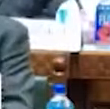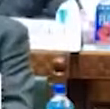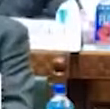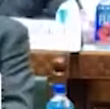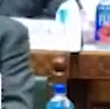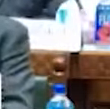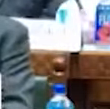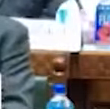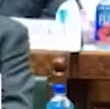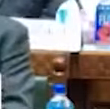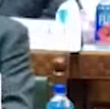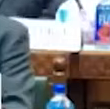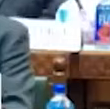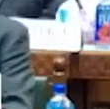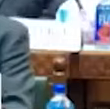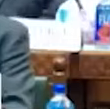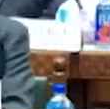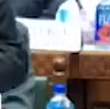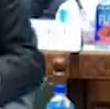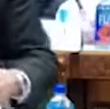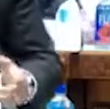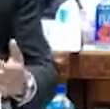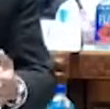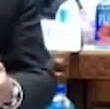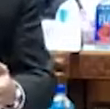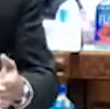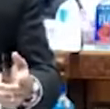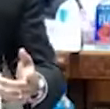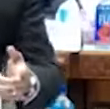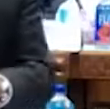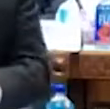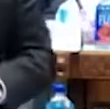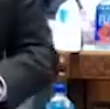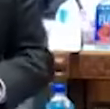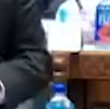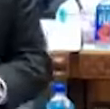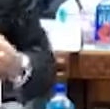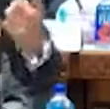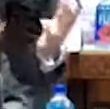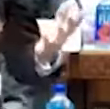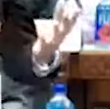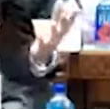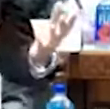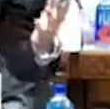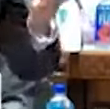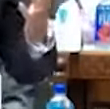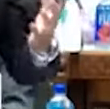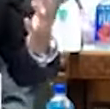him. Honourable Levere stood up and said, we must not forget about the rugby players.